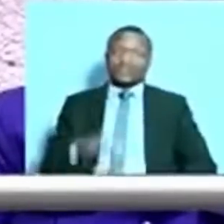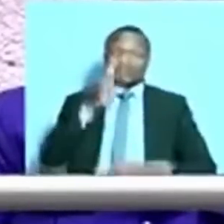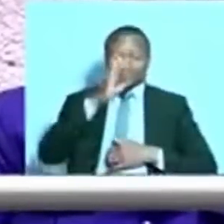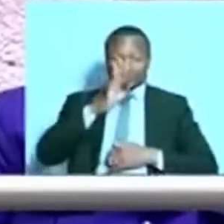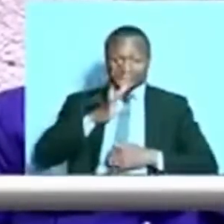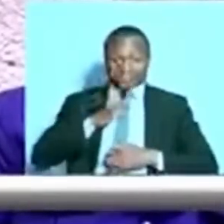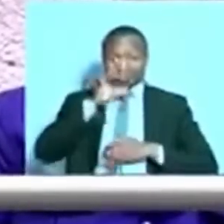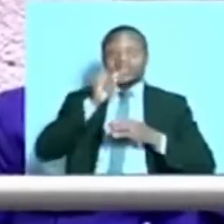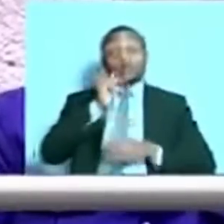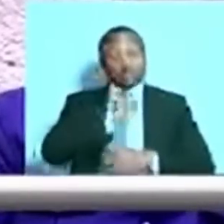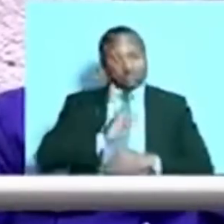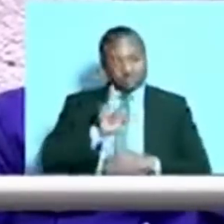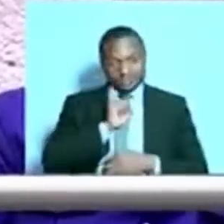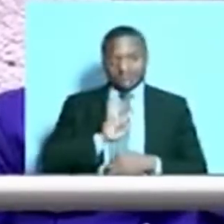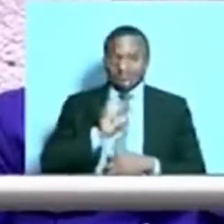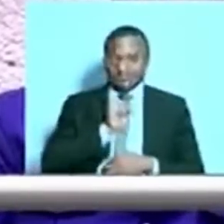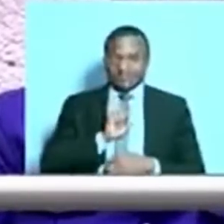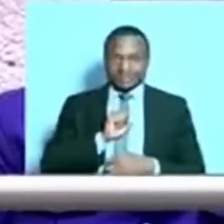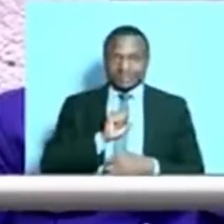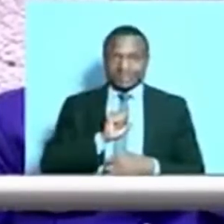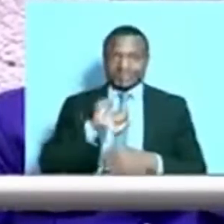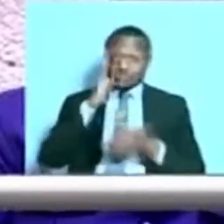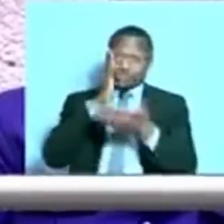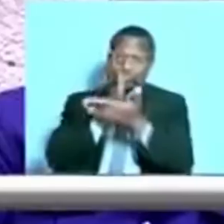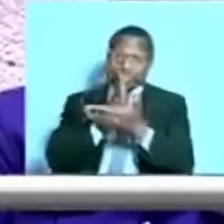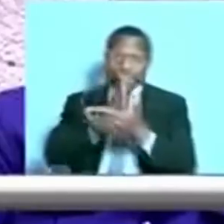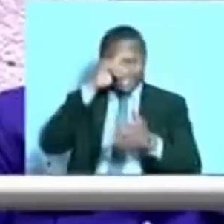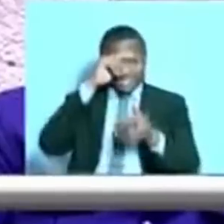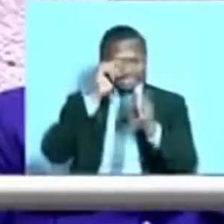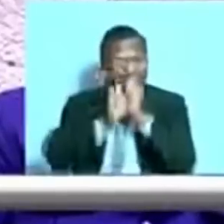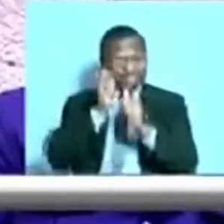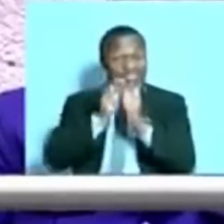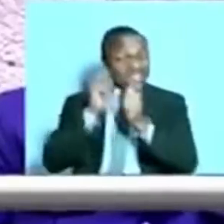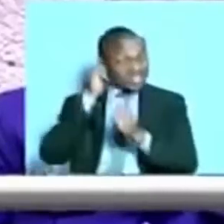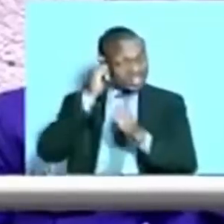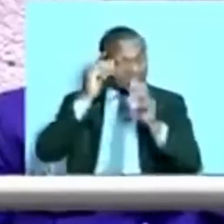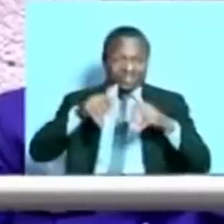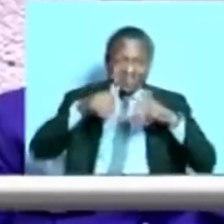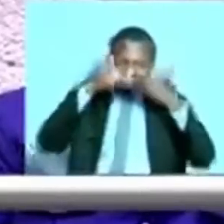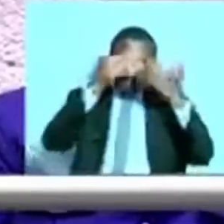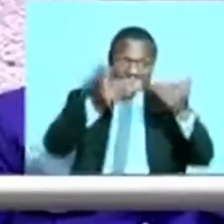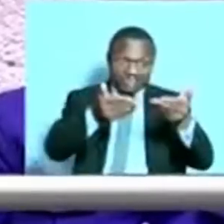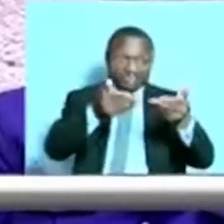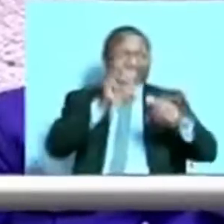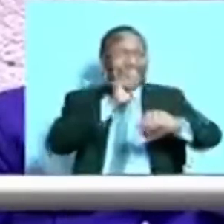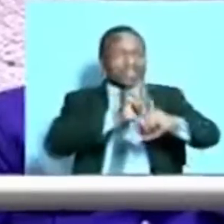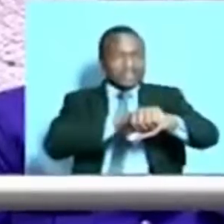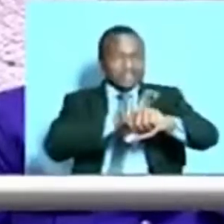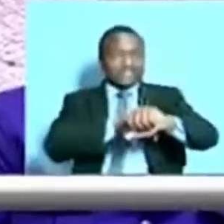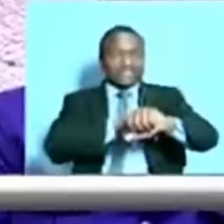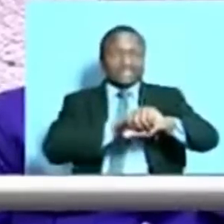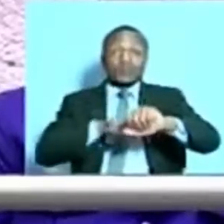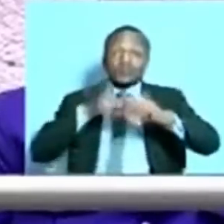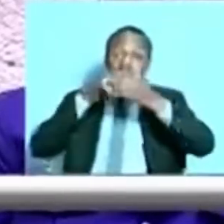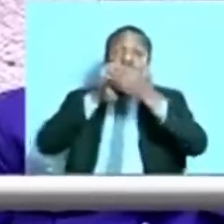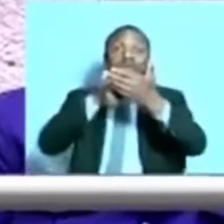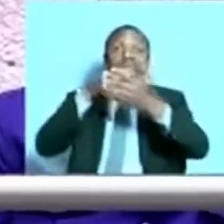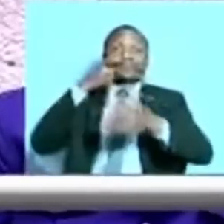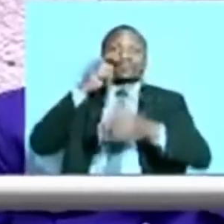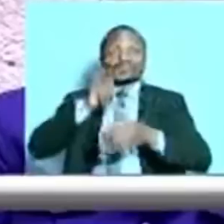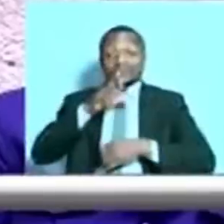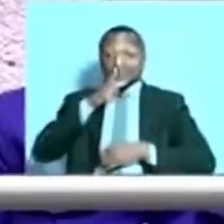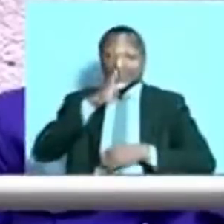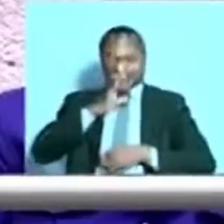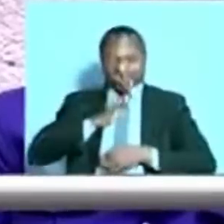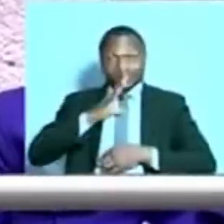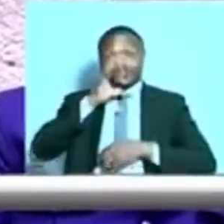Speaker, sorry for stopping, because I thought you had given him leeway to raise a point of order. Madam